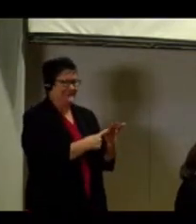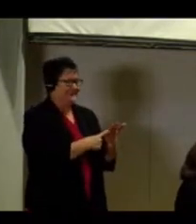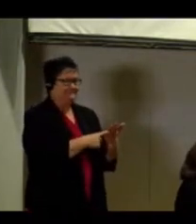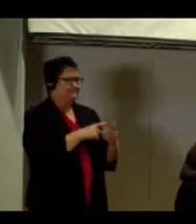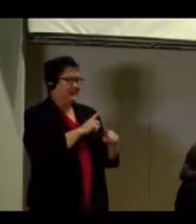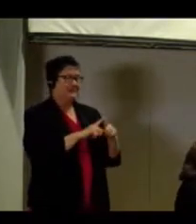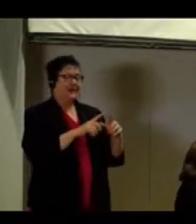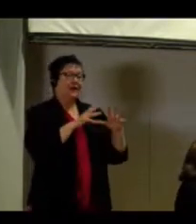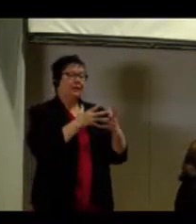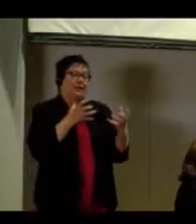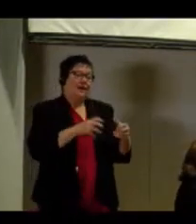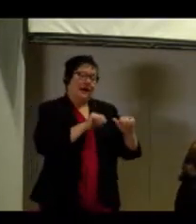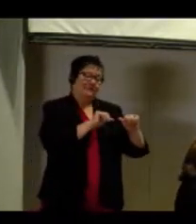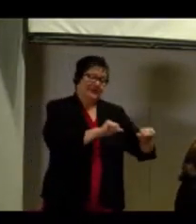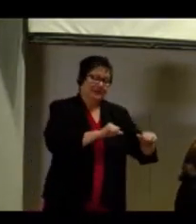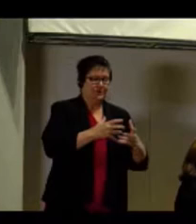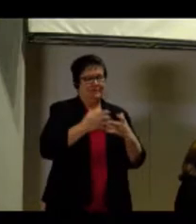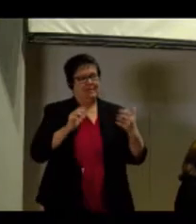but huge challenges.